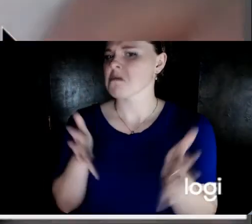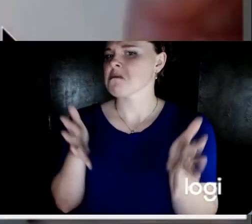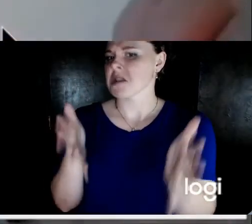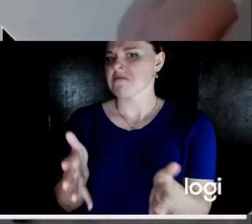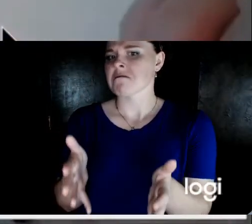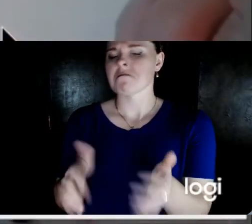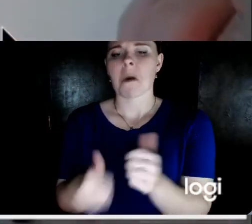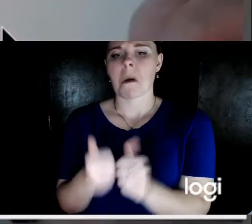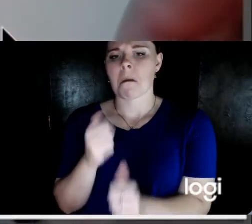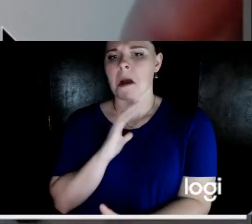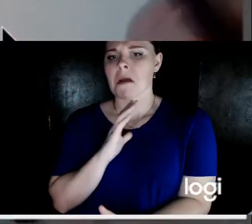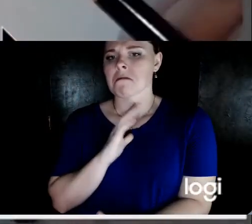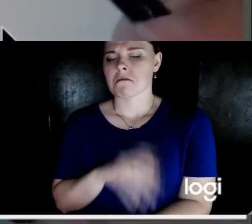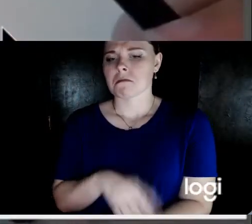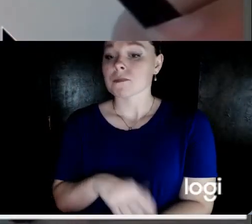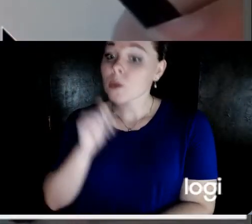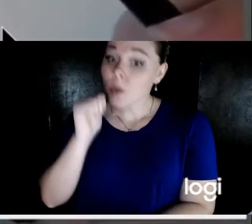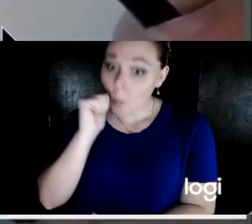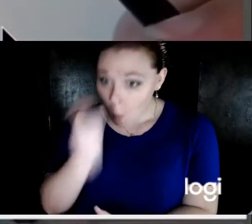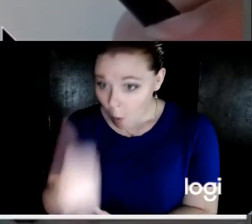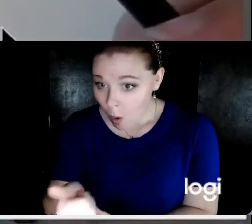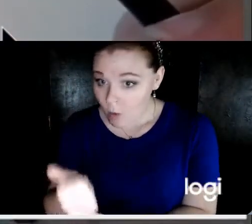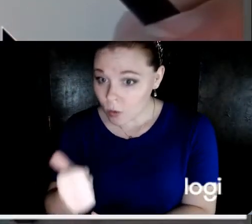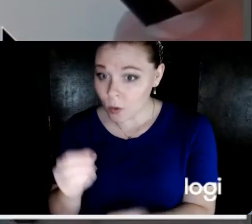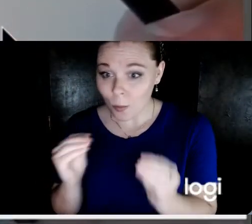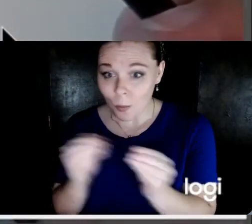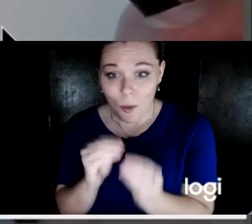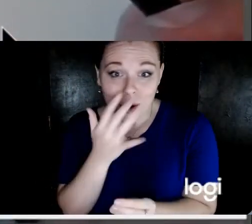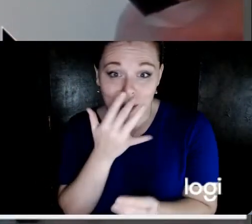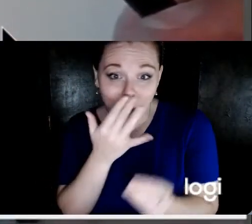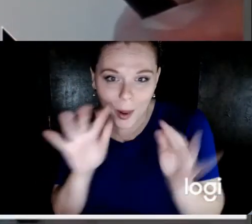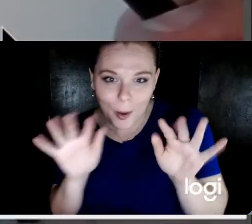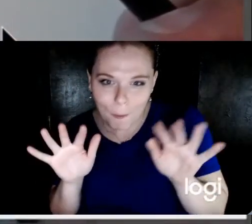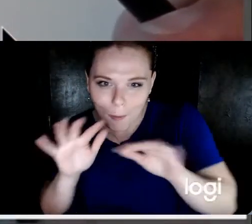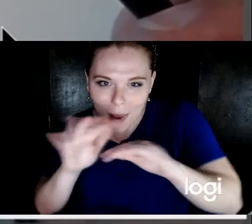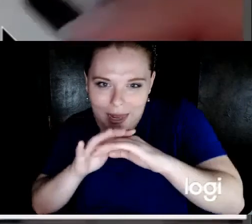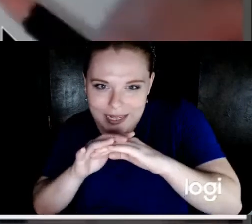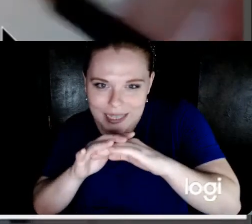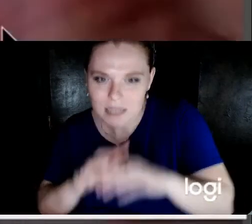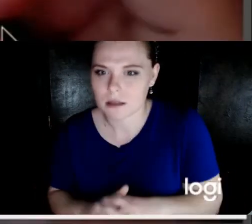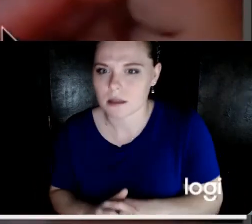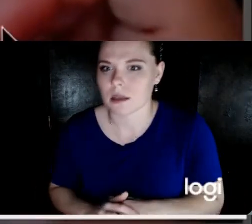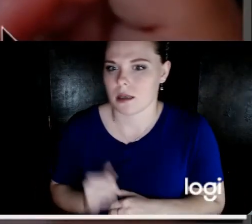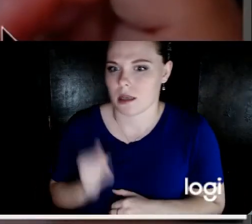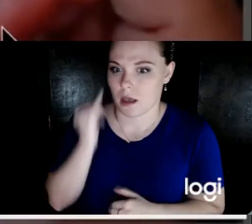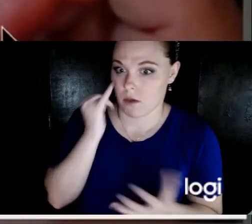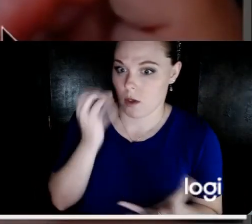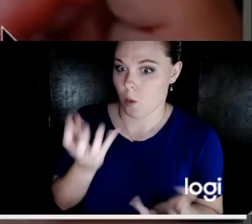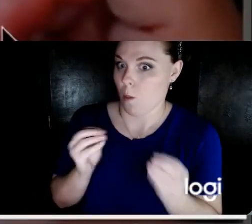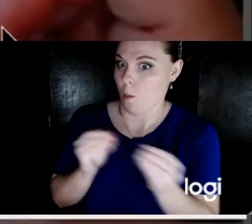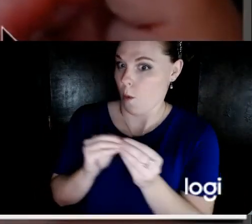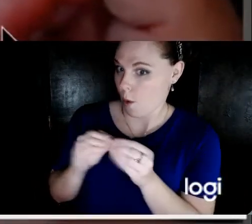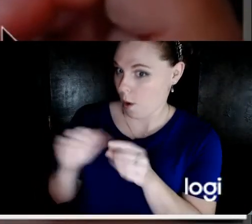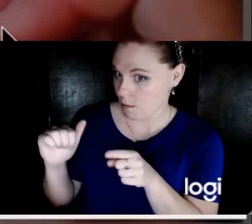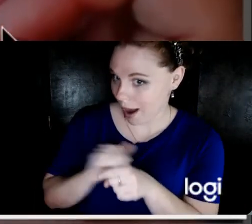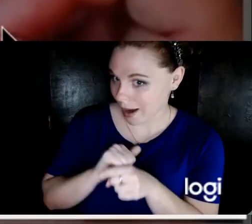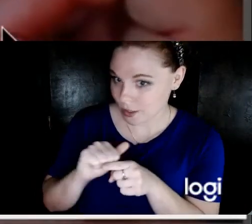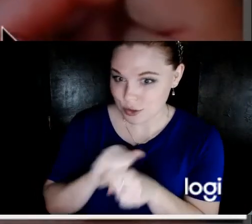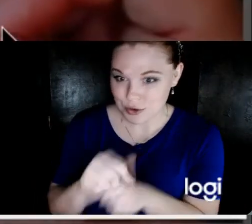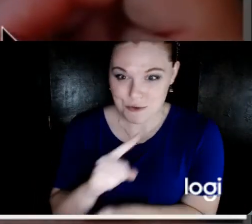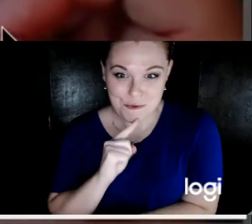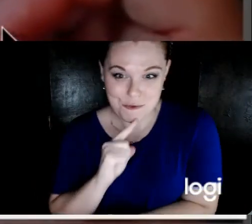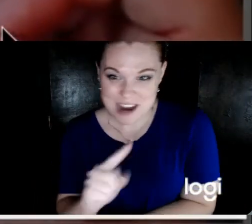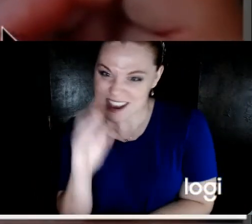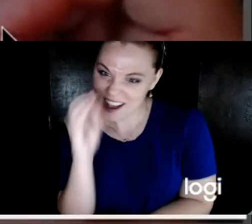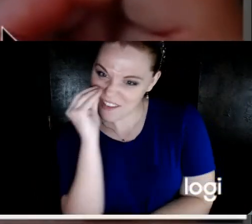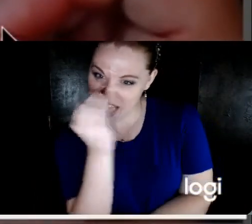mine. Tomorrow we're going to go in and do some color blending. If you'd like to do any more practice on realistic